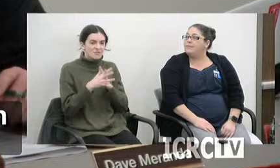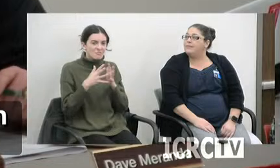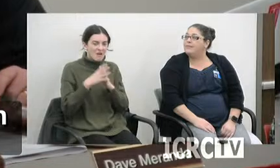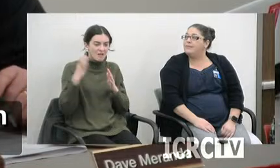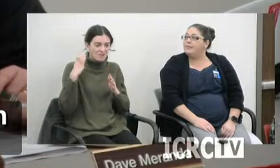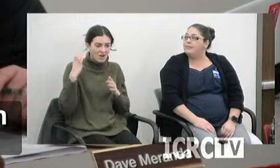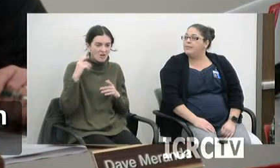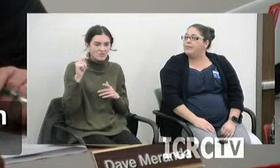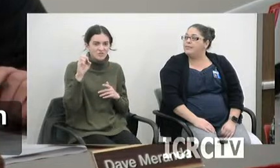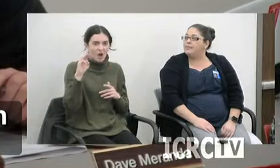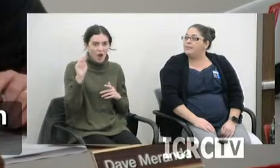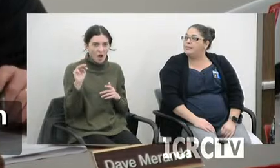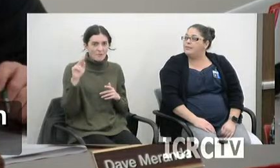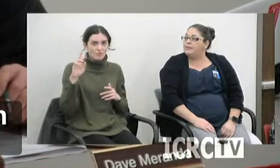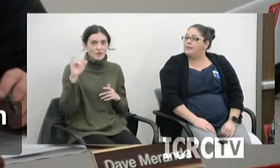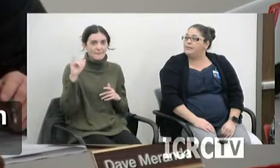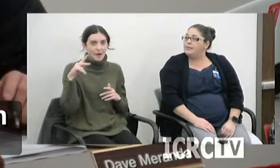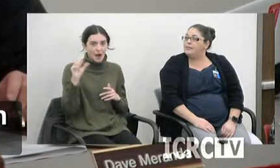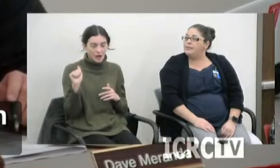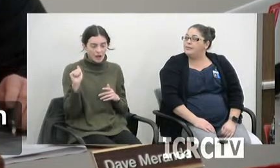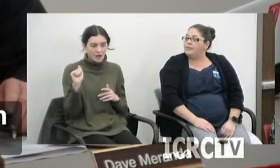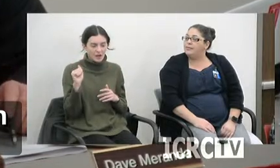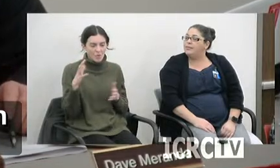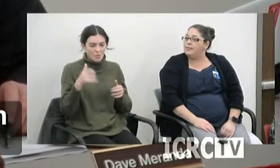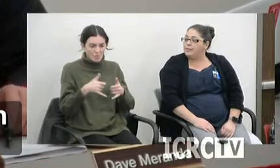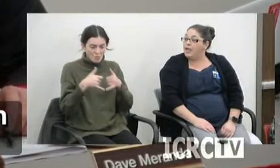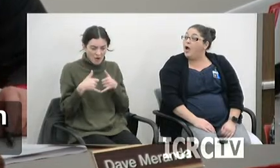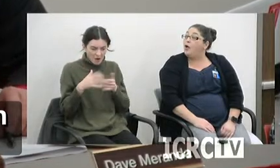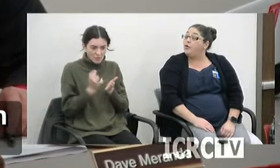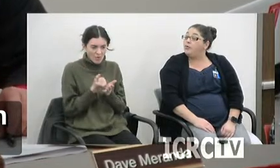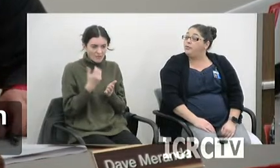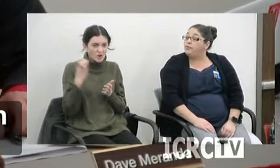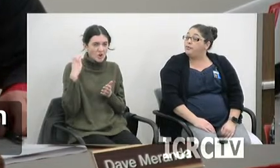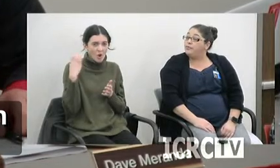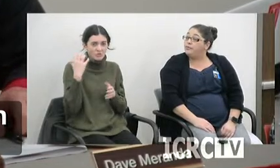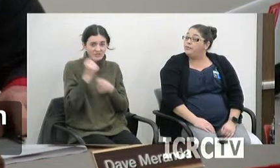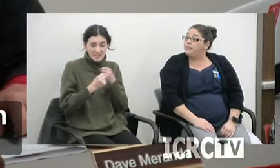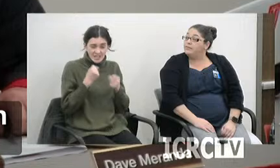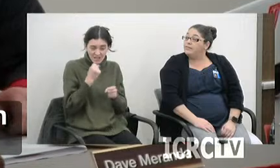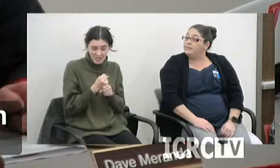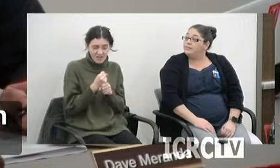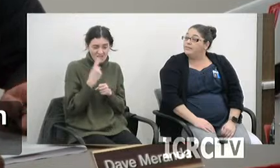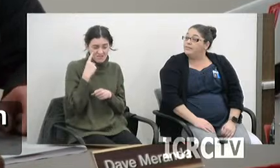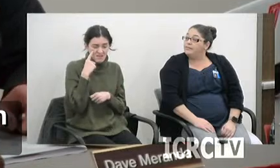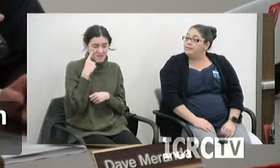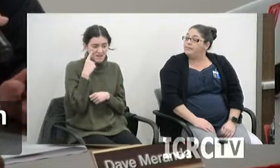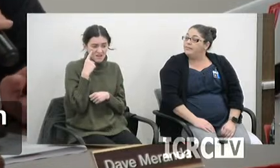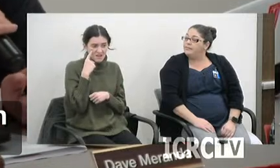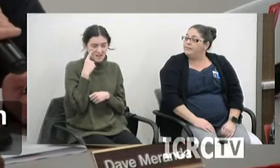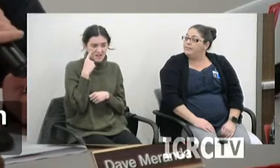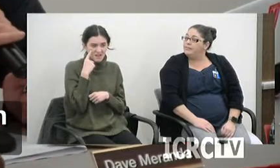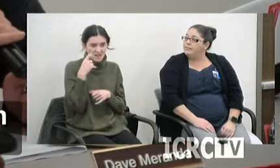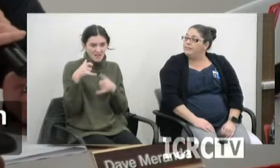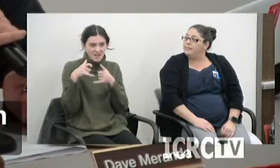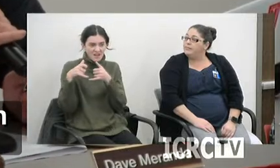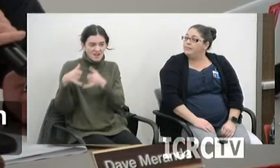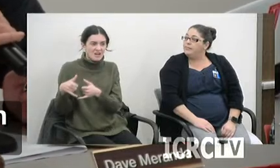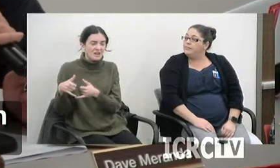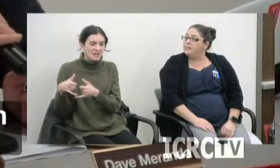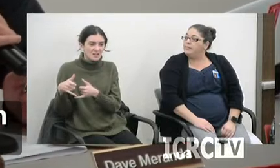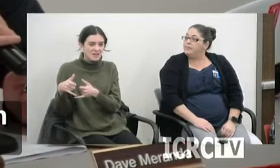Grippa, won an award as Coach of the Year, I believe, was honored down at the Bengals